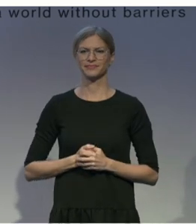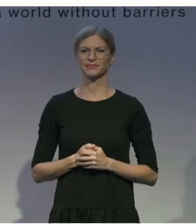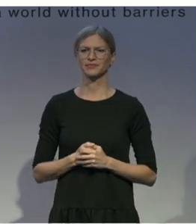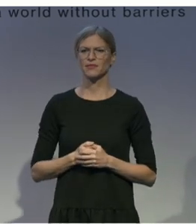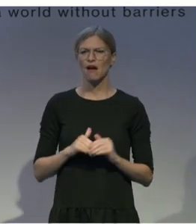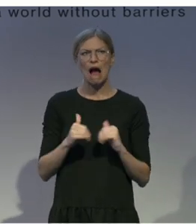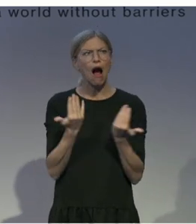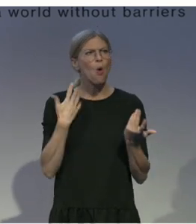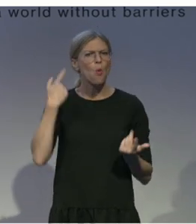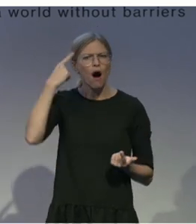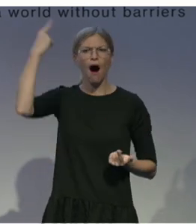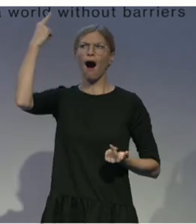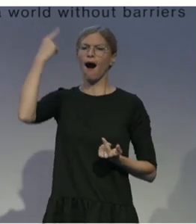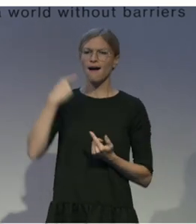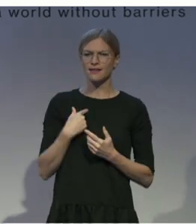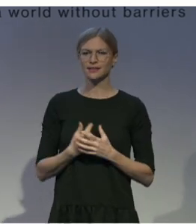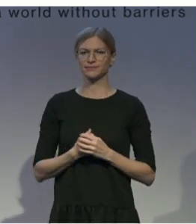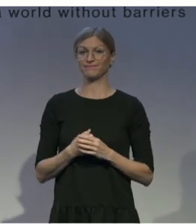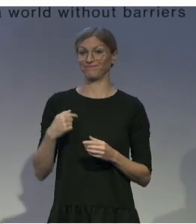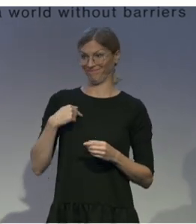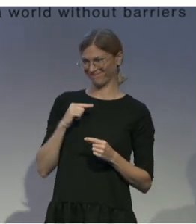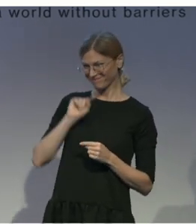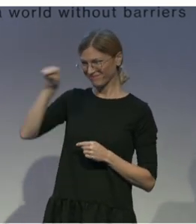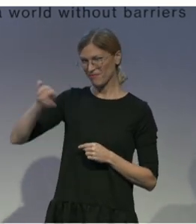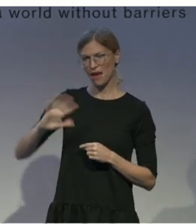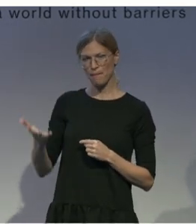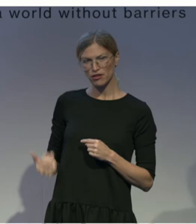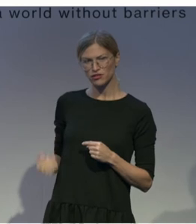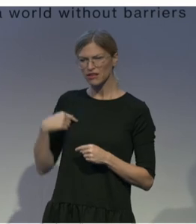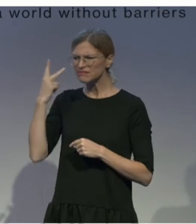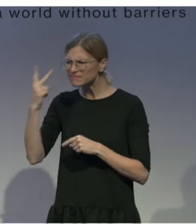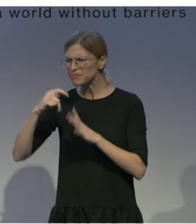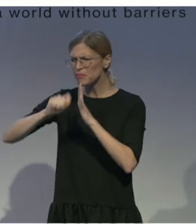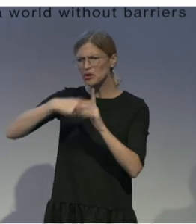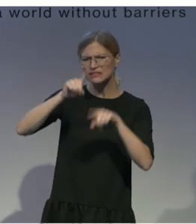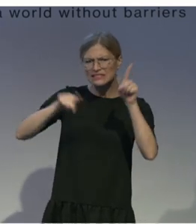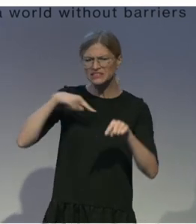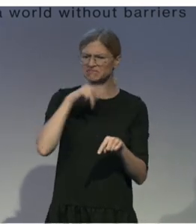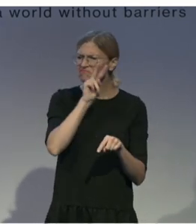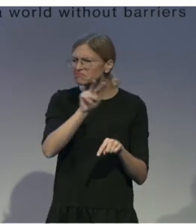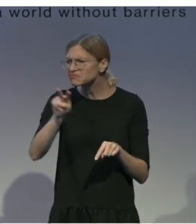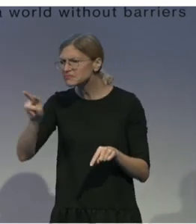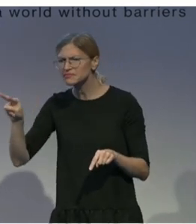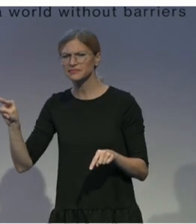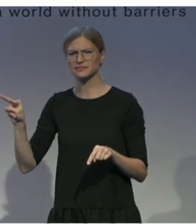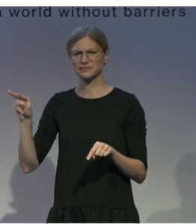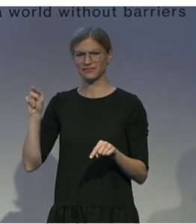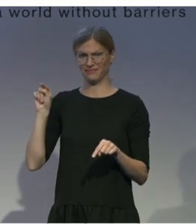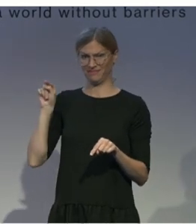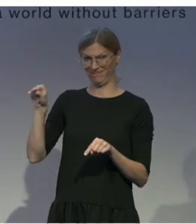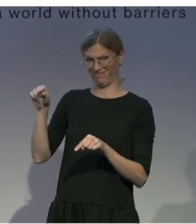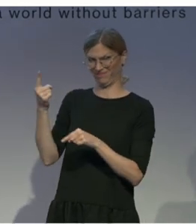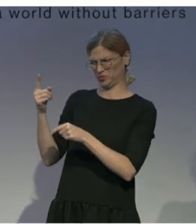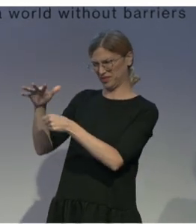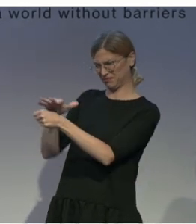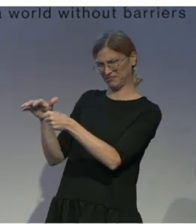everywhere we went in Cambodia, we have a few different projects in Cambodia, and in the rural areas especially,